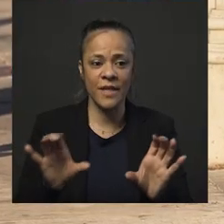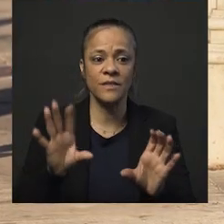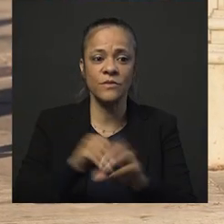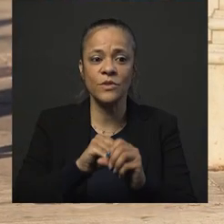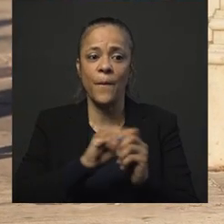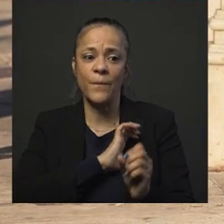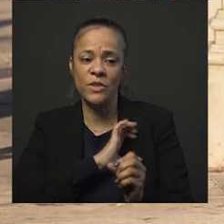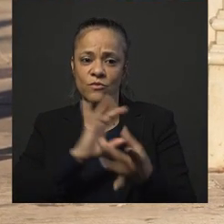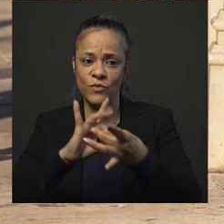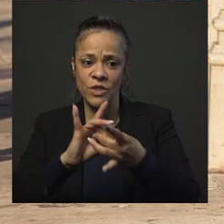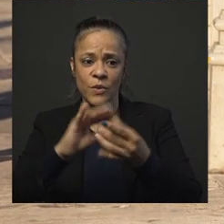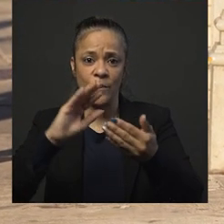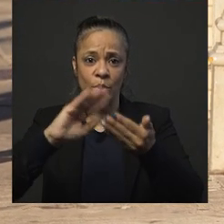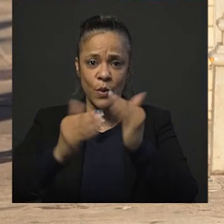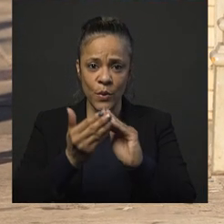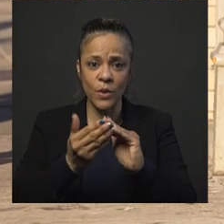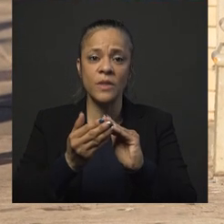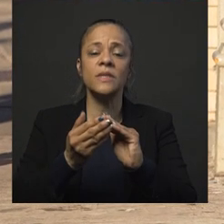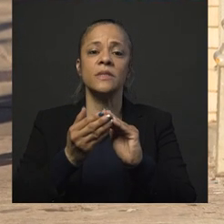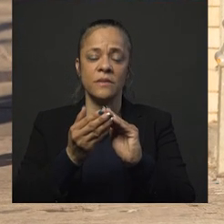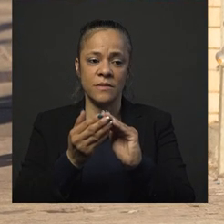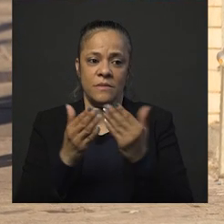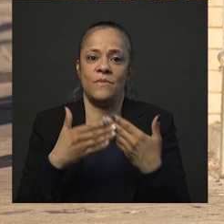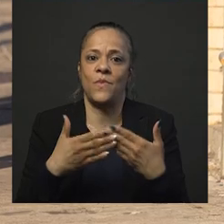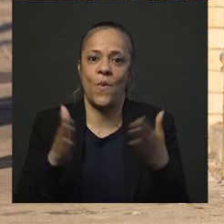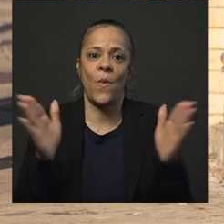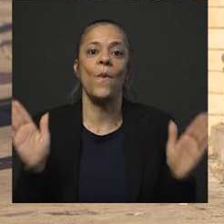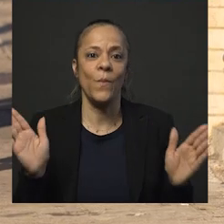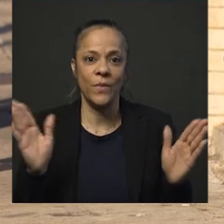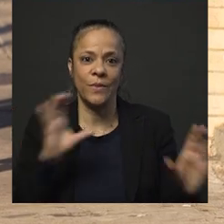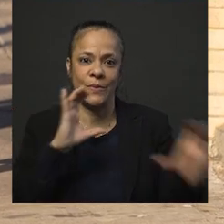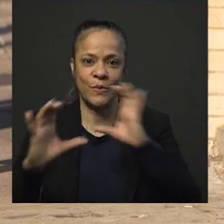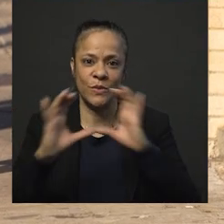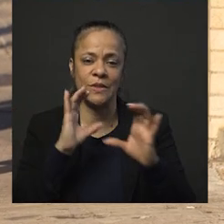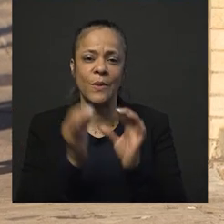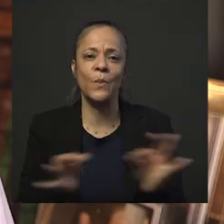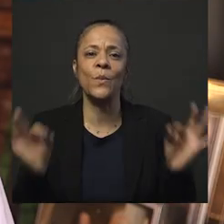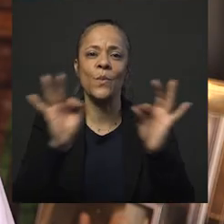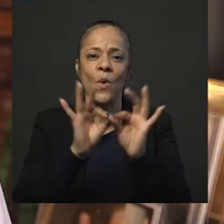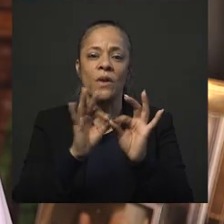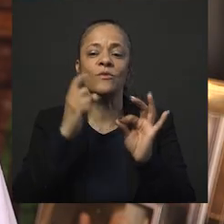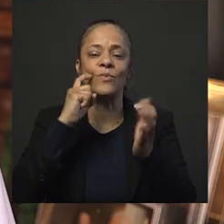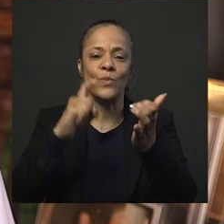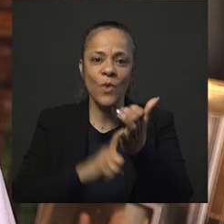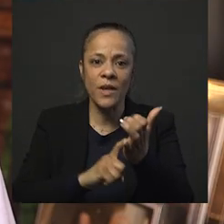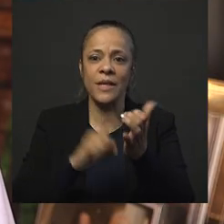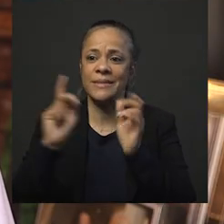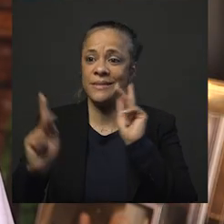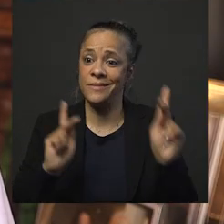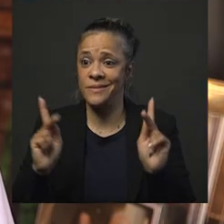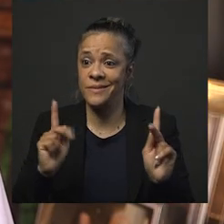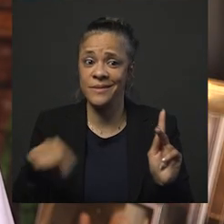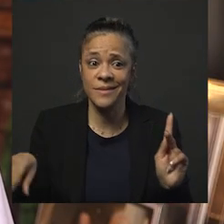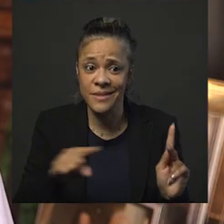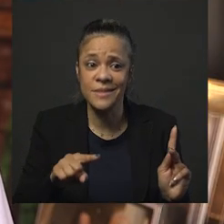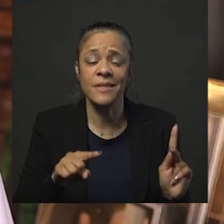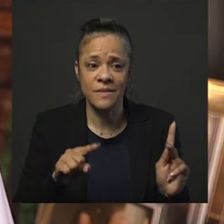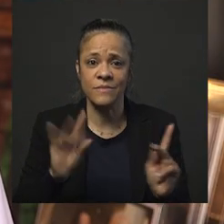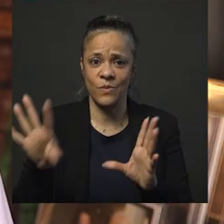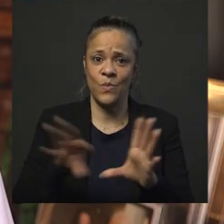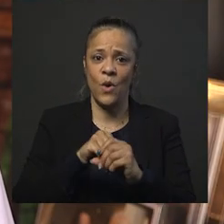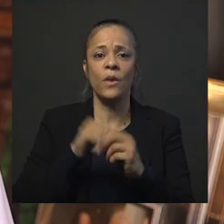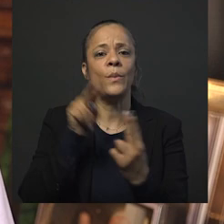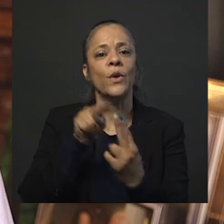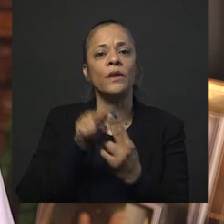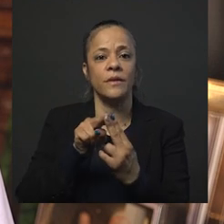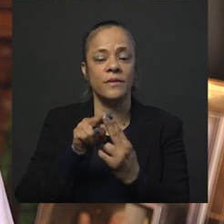most importantly, we recognize citizens as a crucial partner in combating crime. As a direct result of our diversity recruitment efforts,